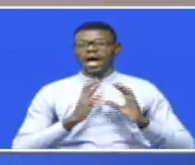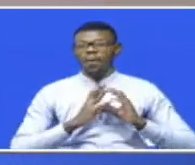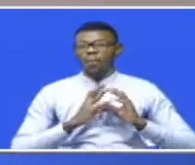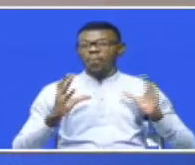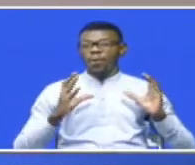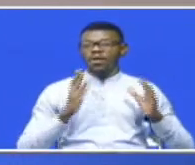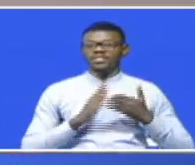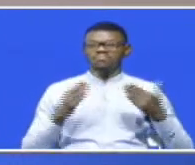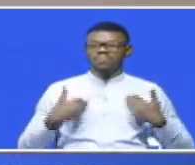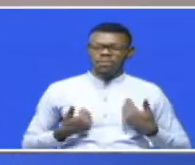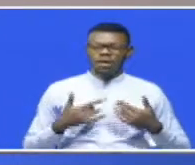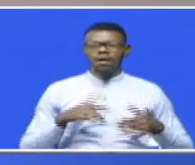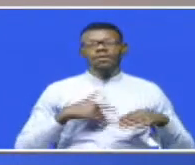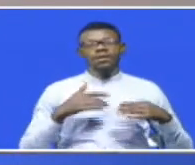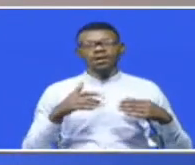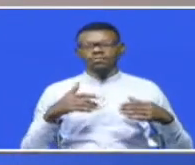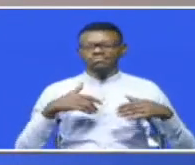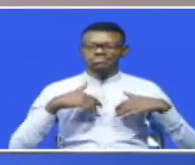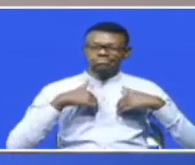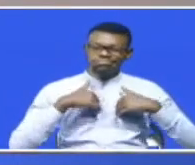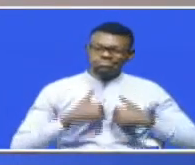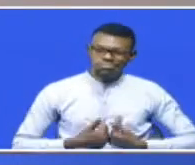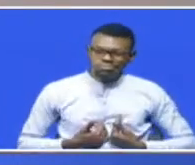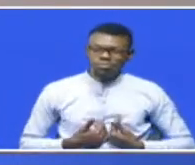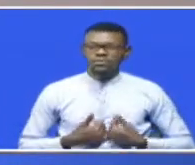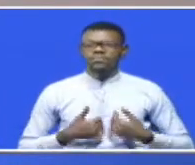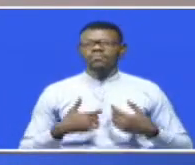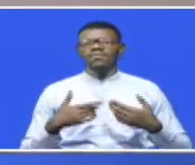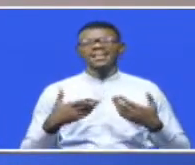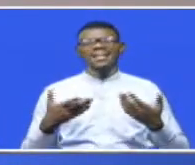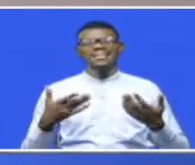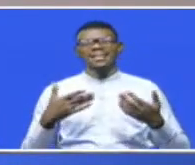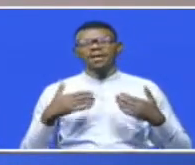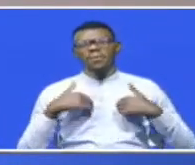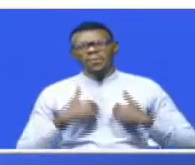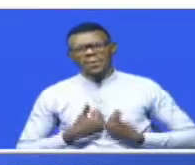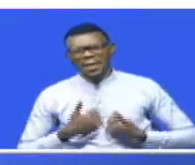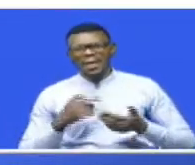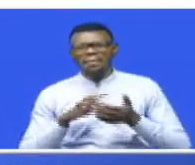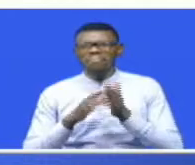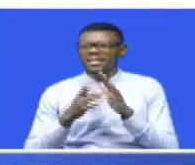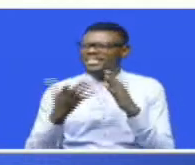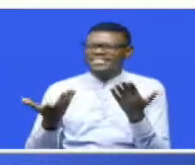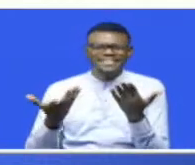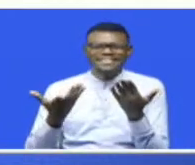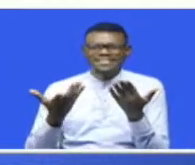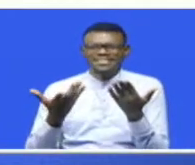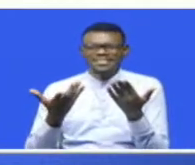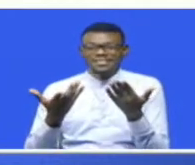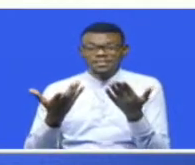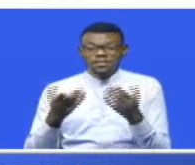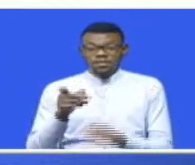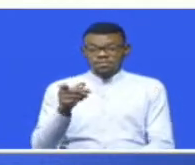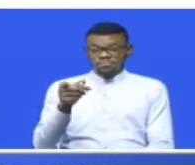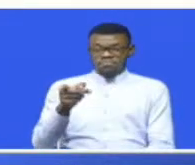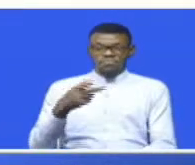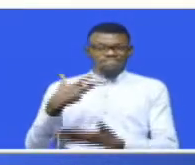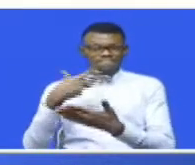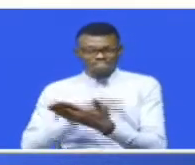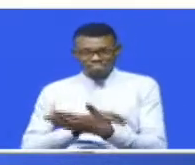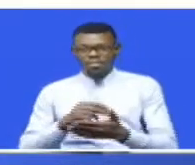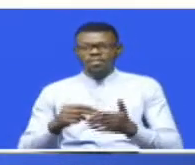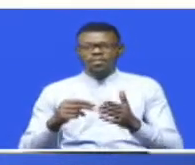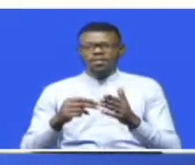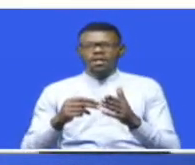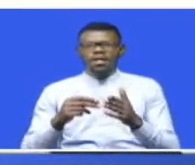few people who got a bit of tiredness and weariness. We call it in medical terms malaise. Vaccination does not rule out the chances